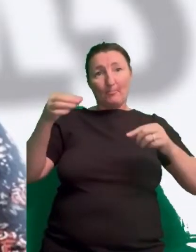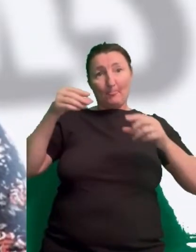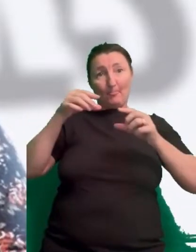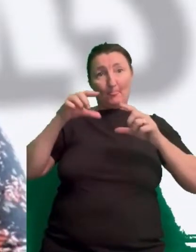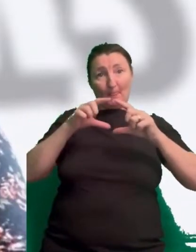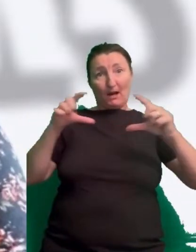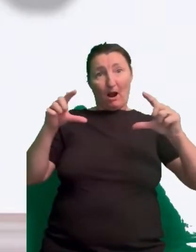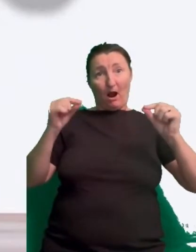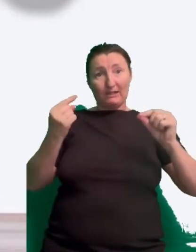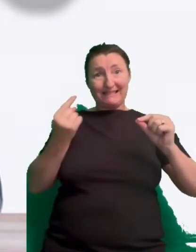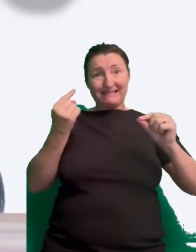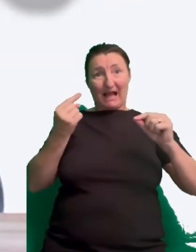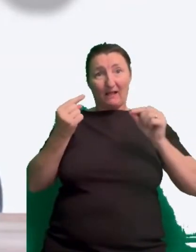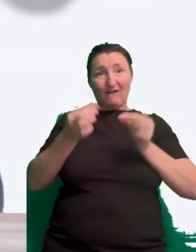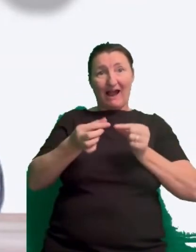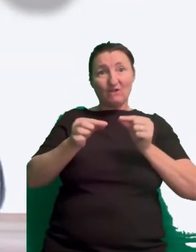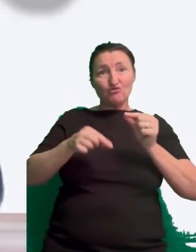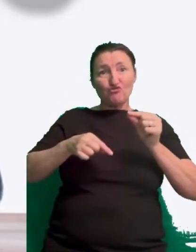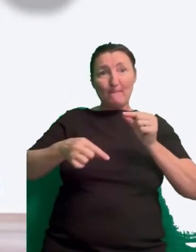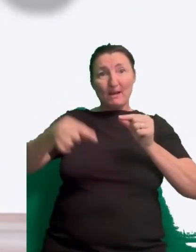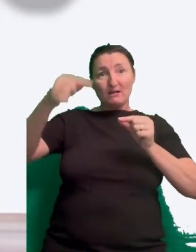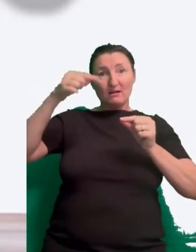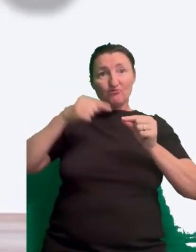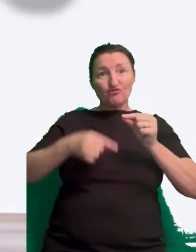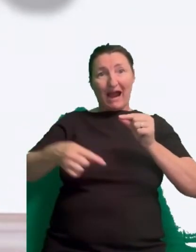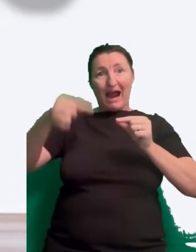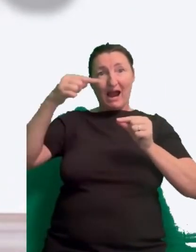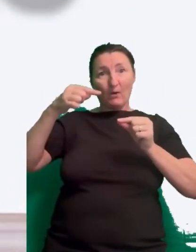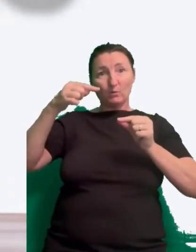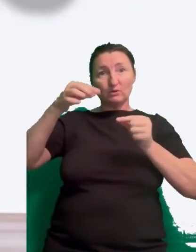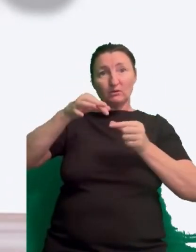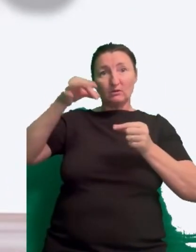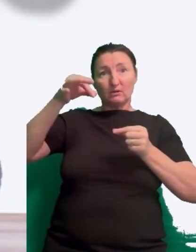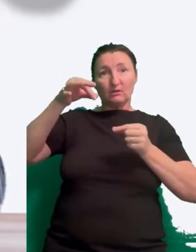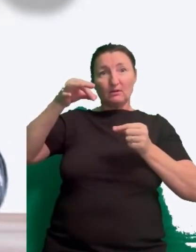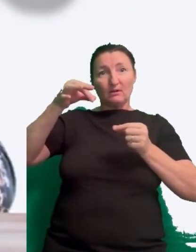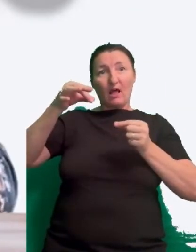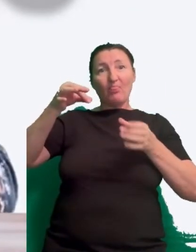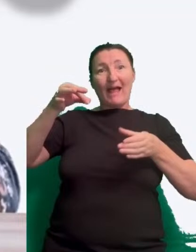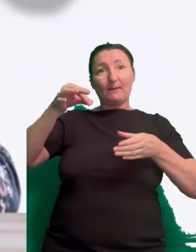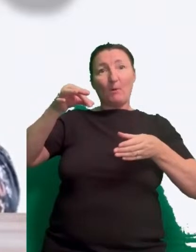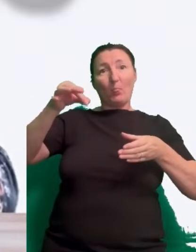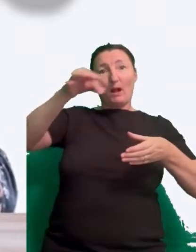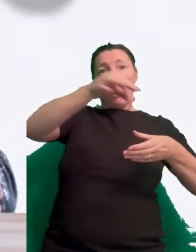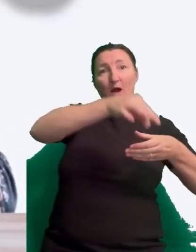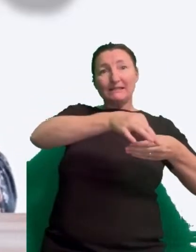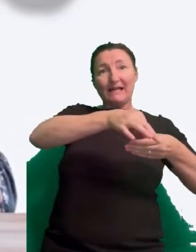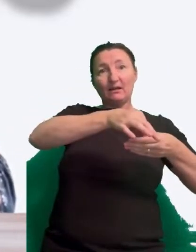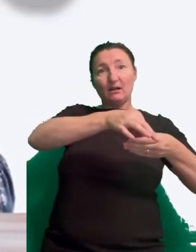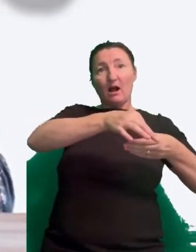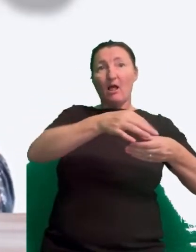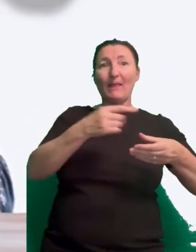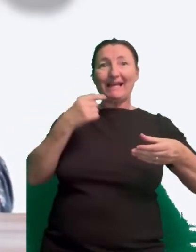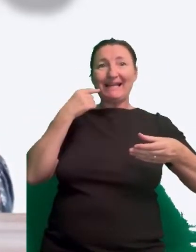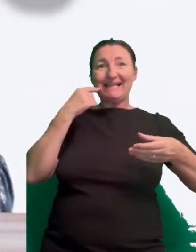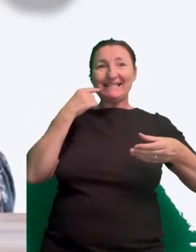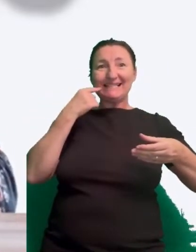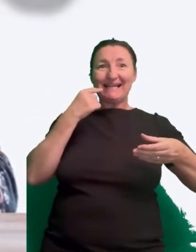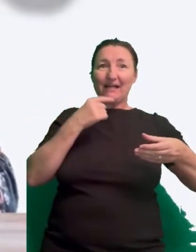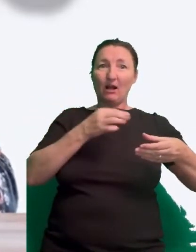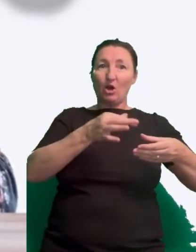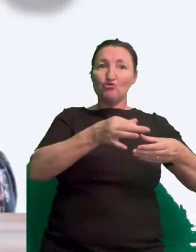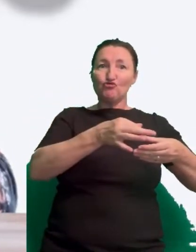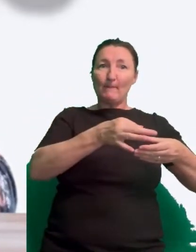in, so here, I'll just get this little bit of ribbon and wrap it as a bit of a sandwich. And then when I put it in the card slot, the ribbon stays